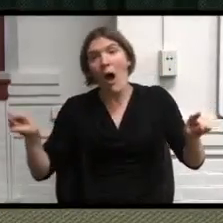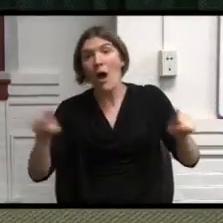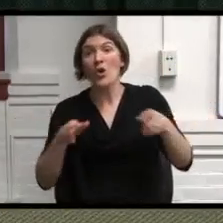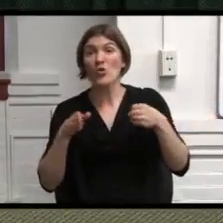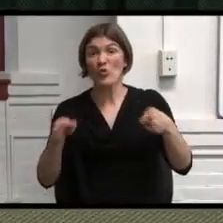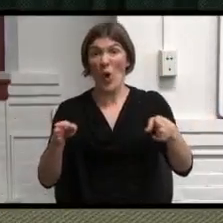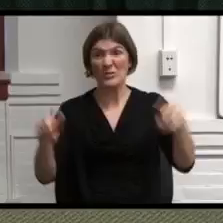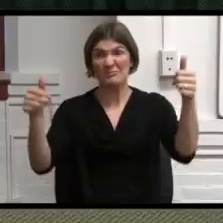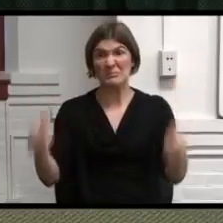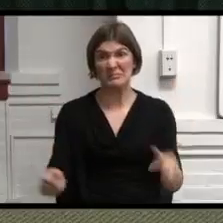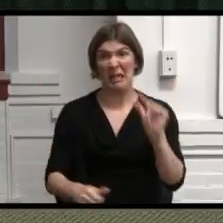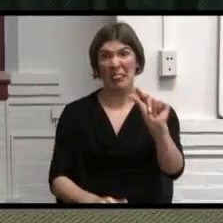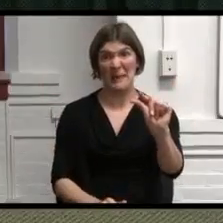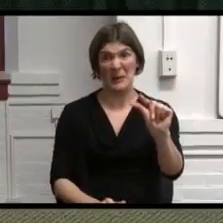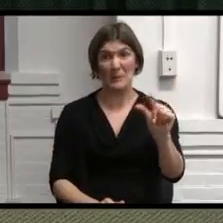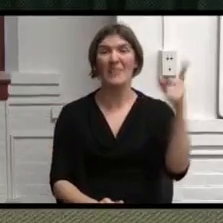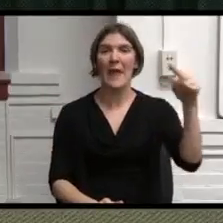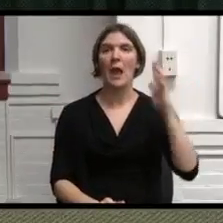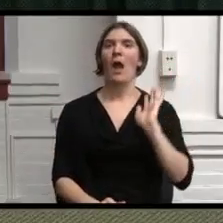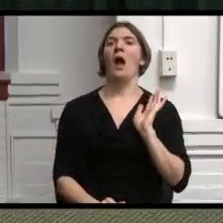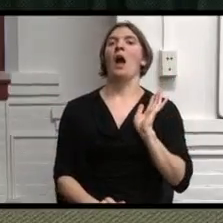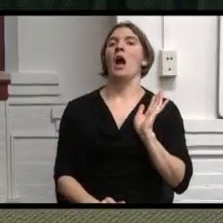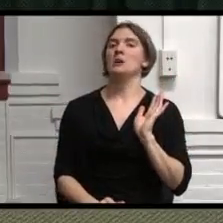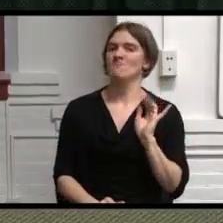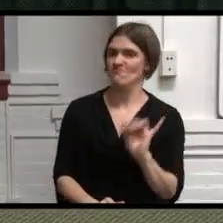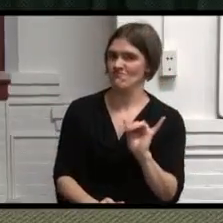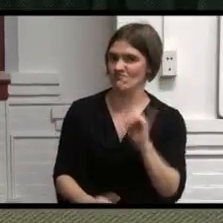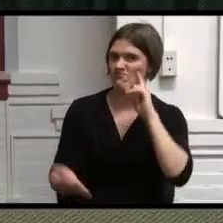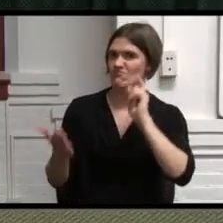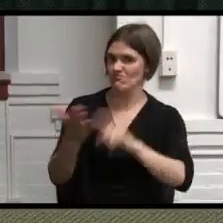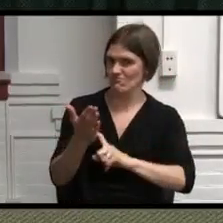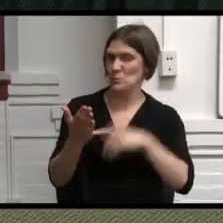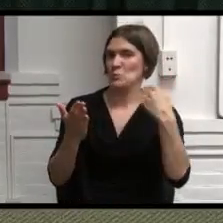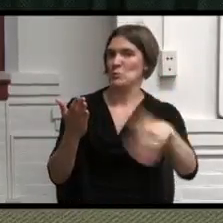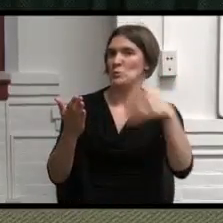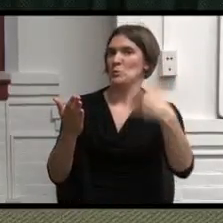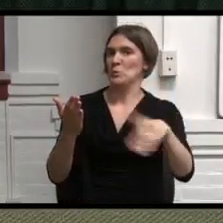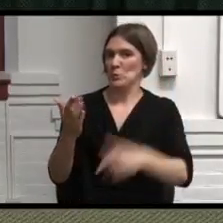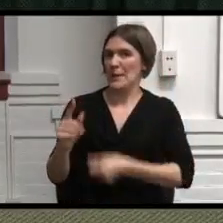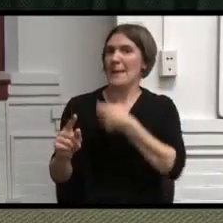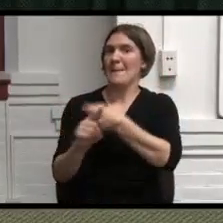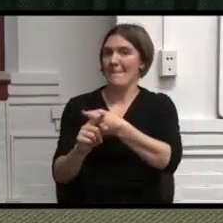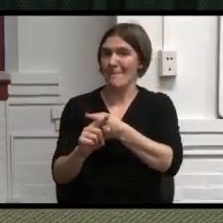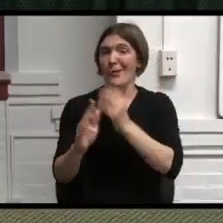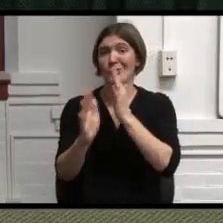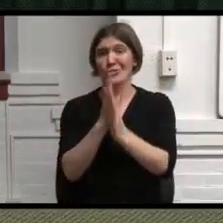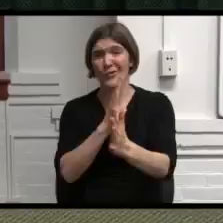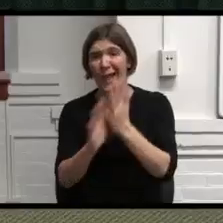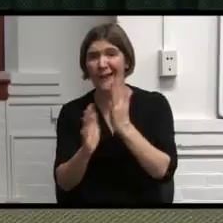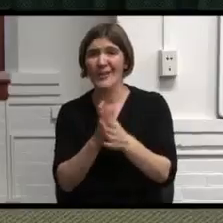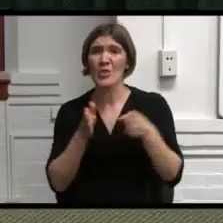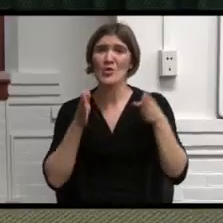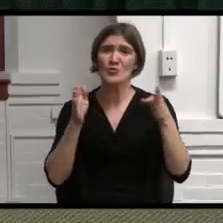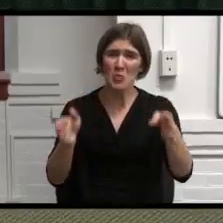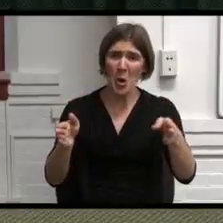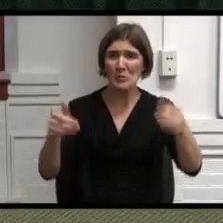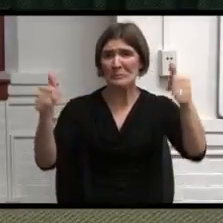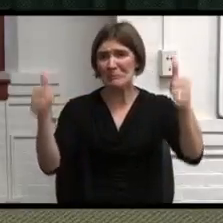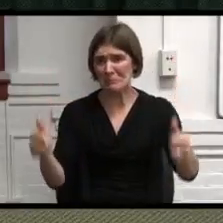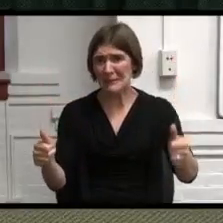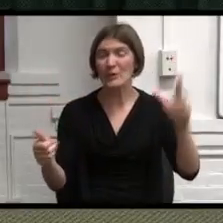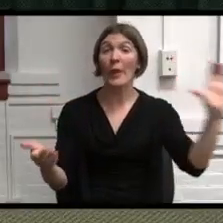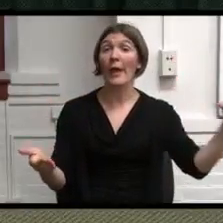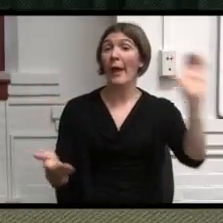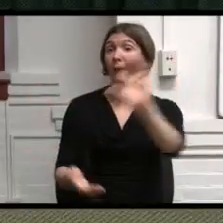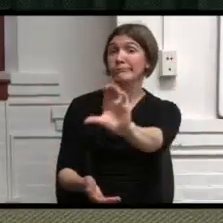know, there was a recognition for what it's really done to, you know, the traffic and everything, so